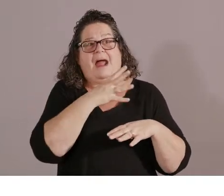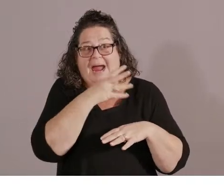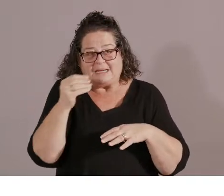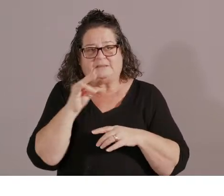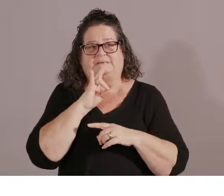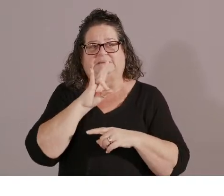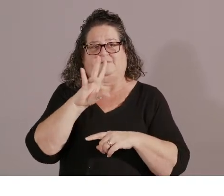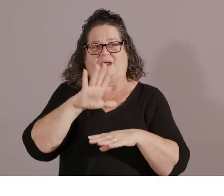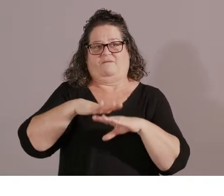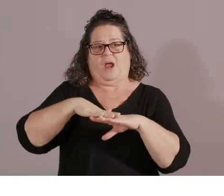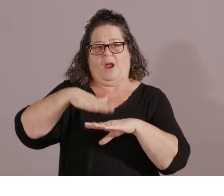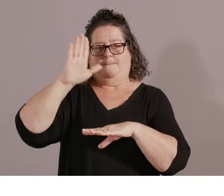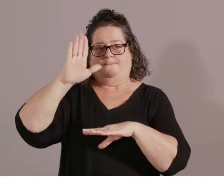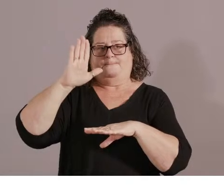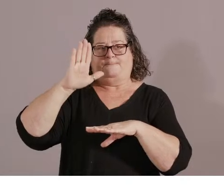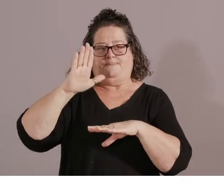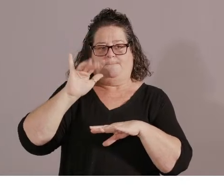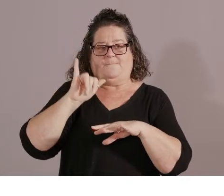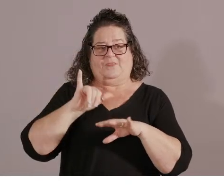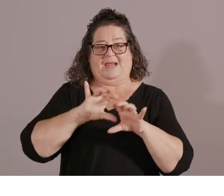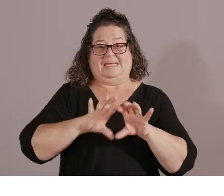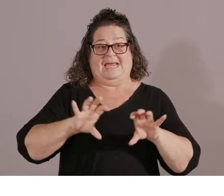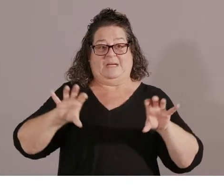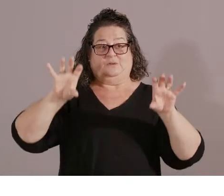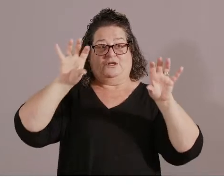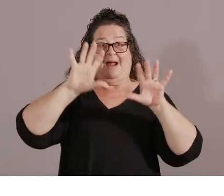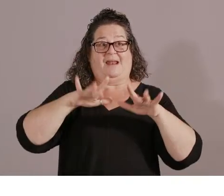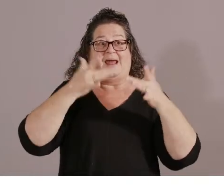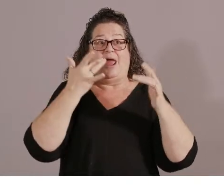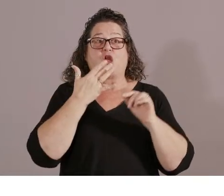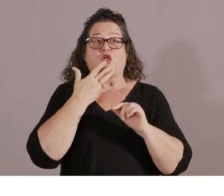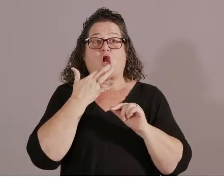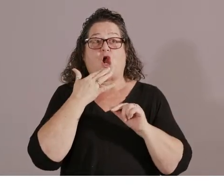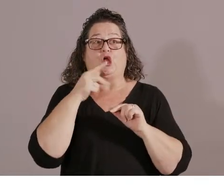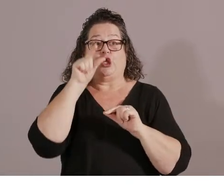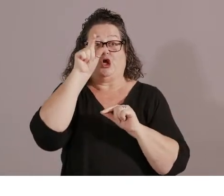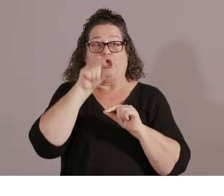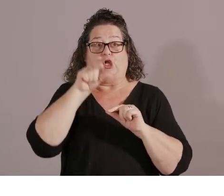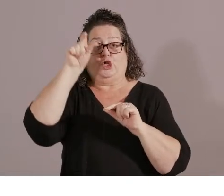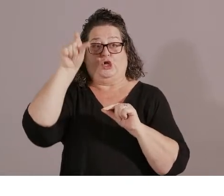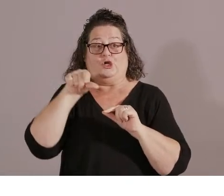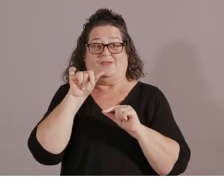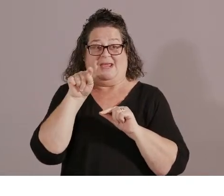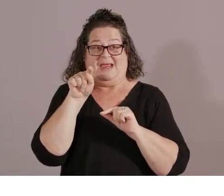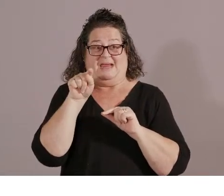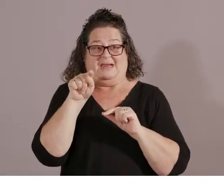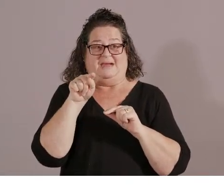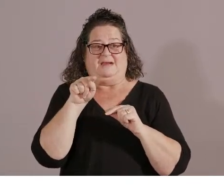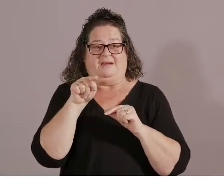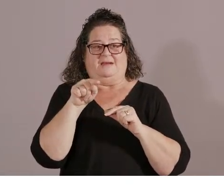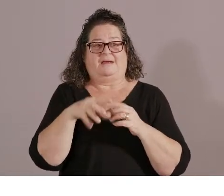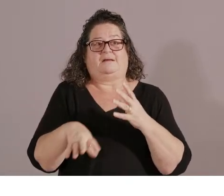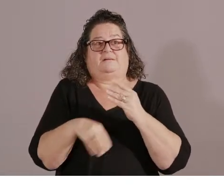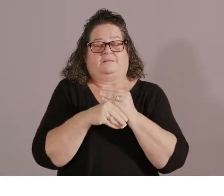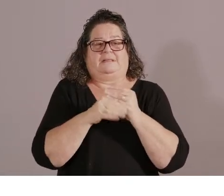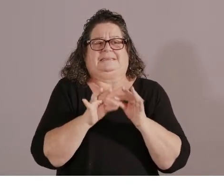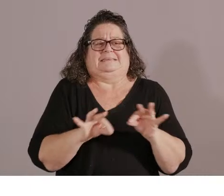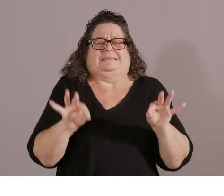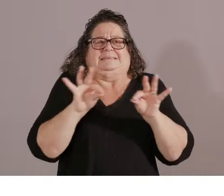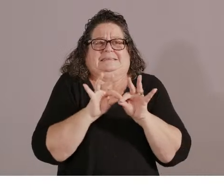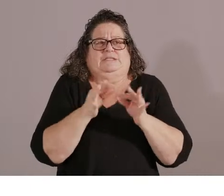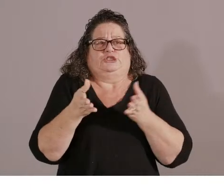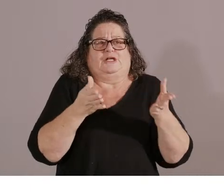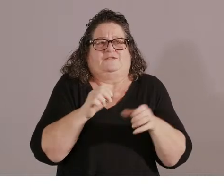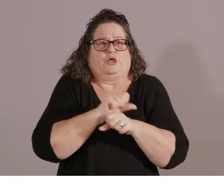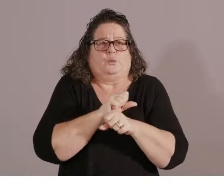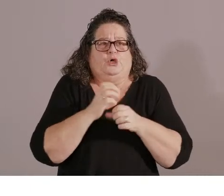are in the light gray are all the way into Phase 1B, which also adds our essential services and those